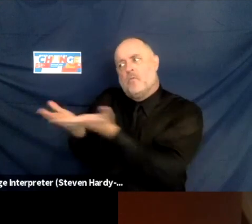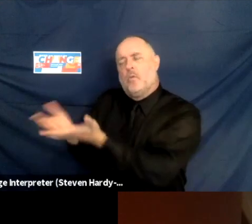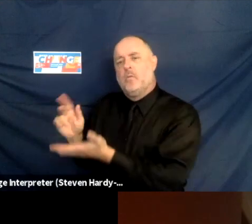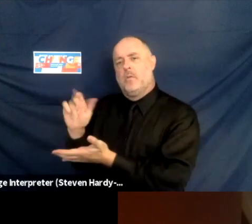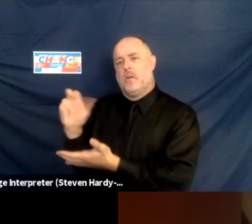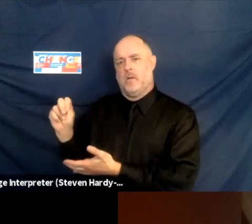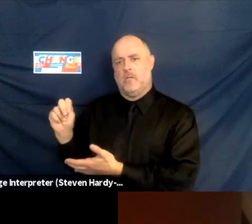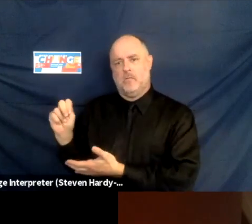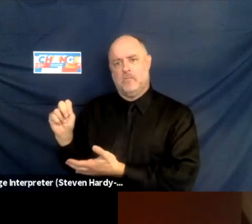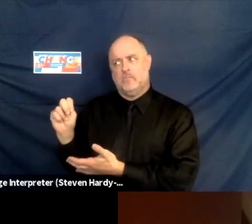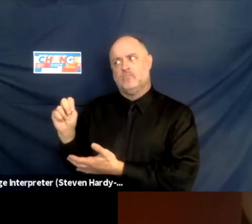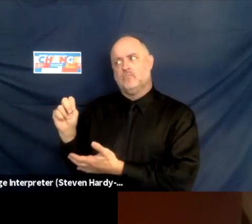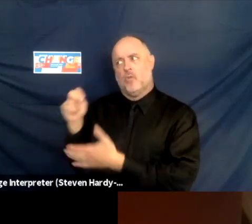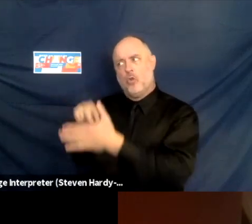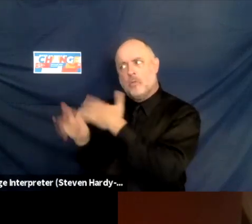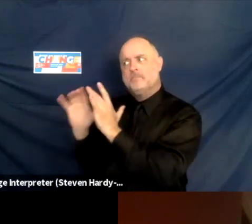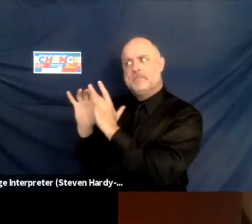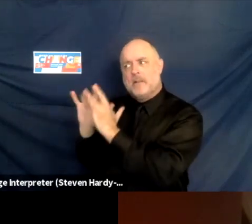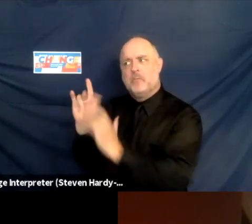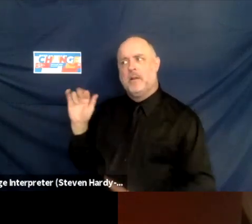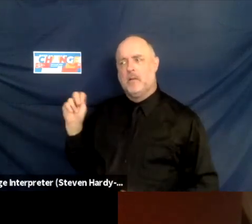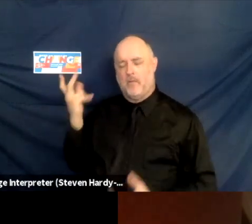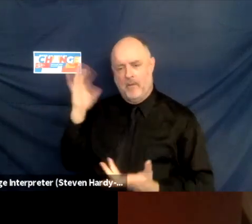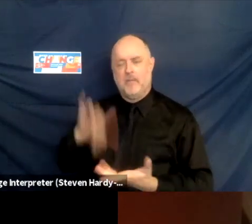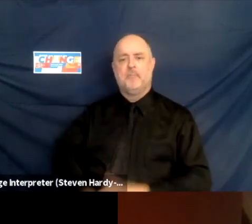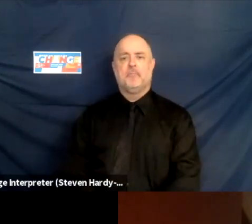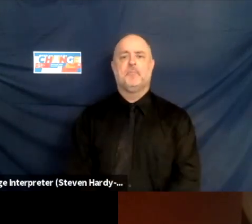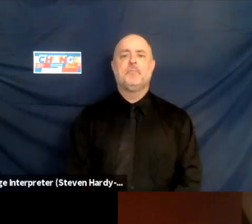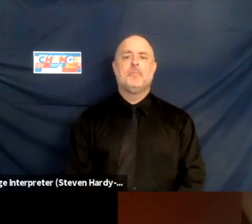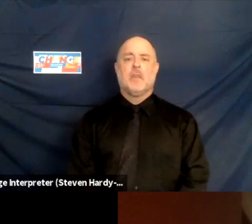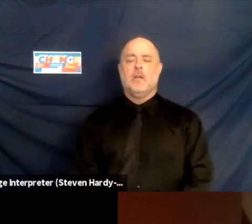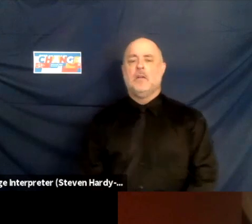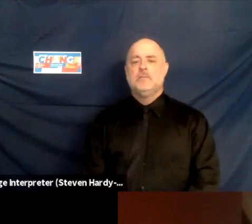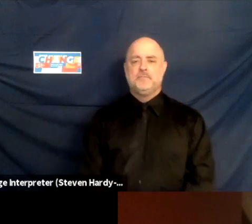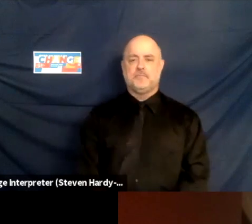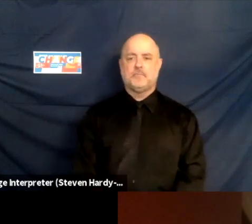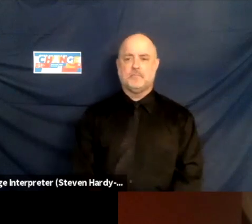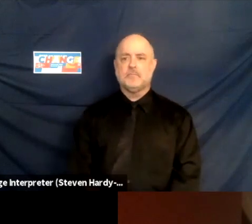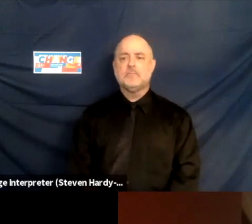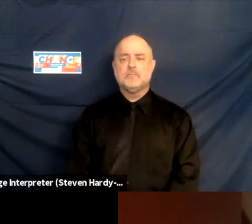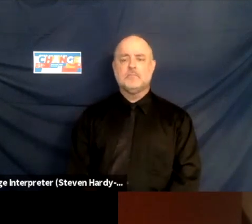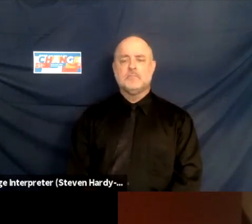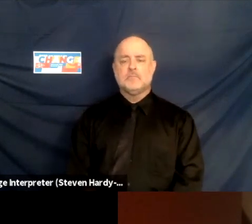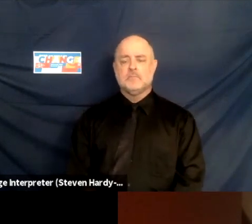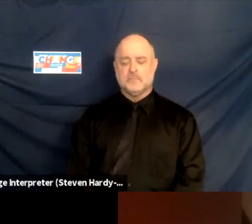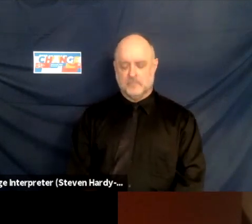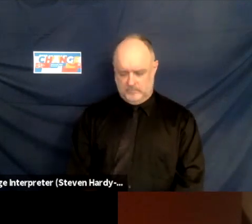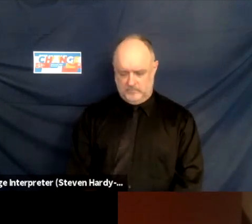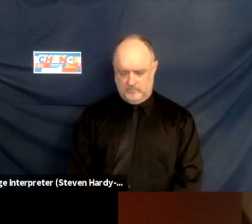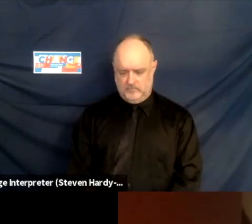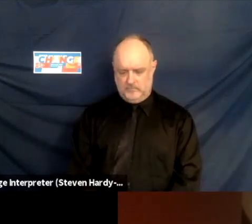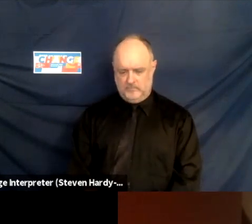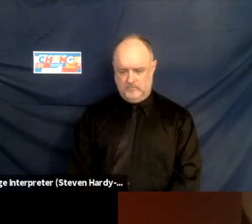look for those. Okay. Got a question on our